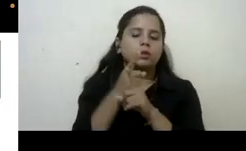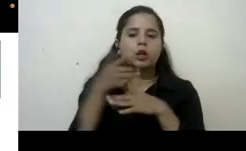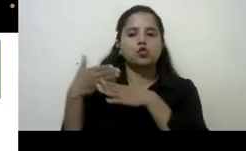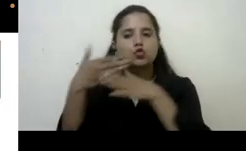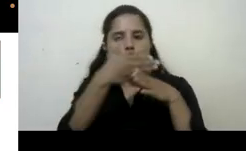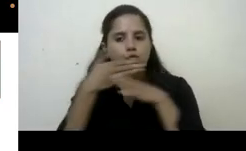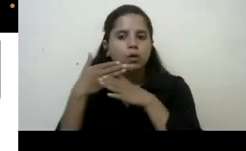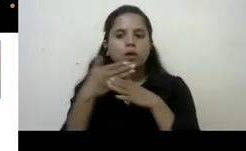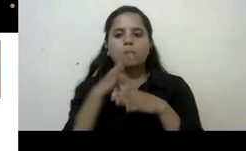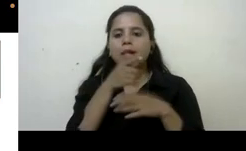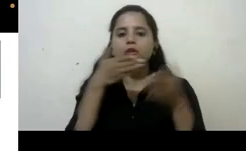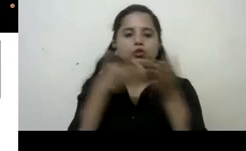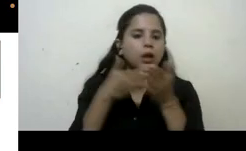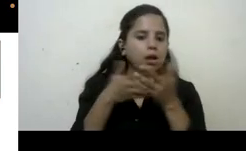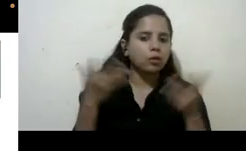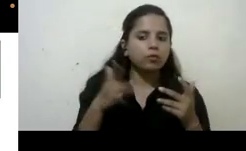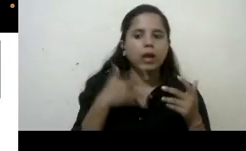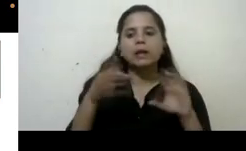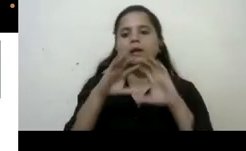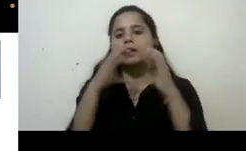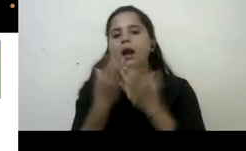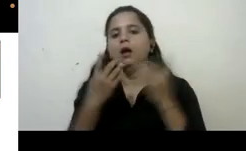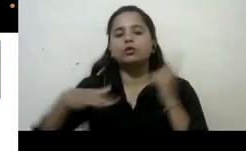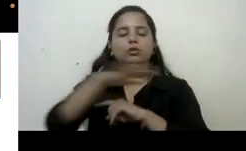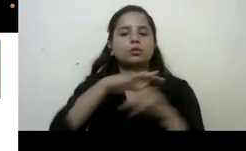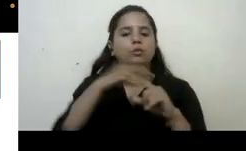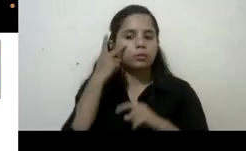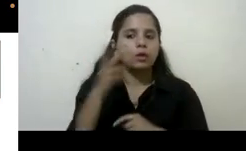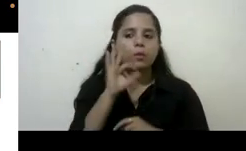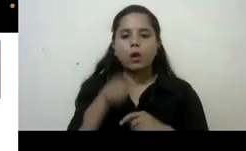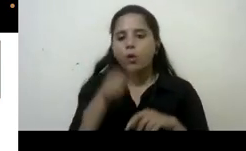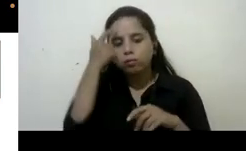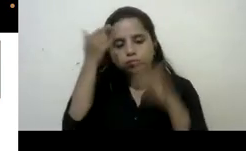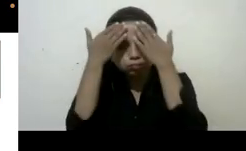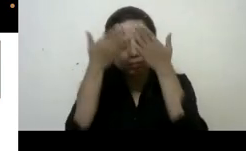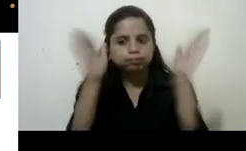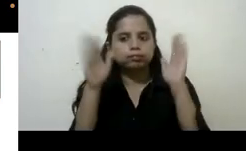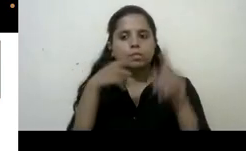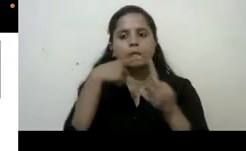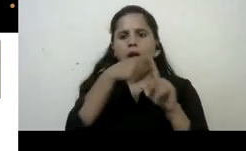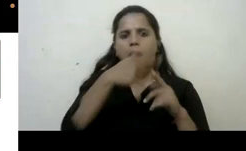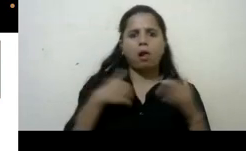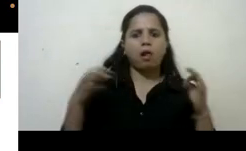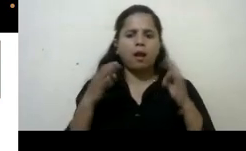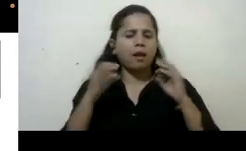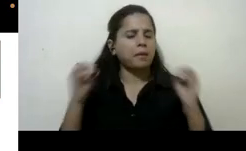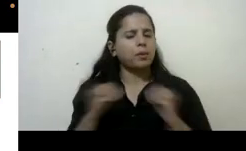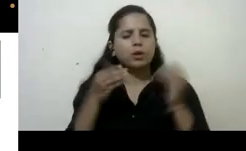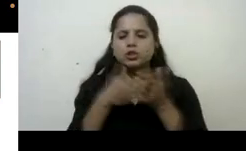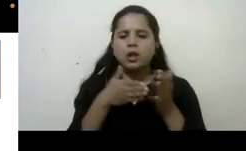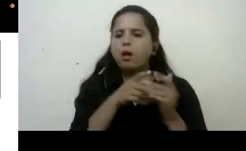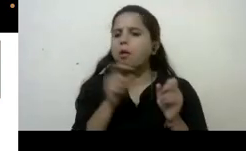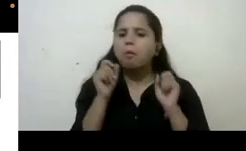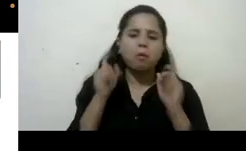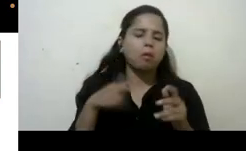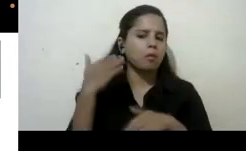what challenges they feel in the classrooms with their open mind, and they are not hesitant to share these challenges. So this is one